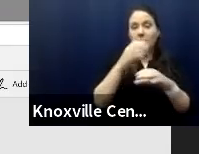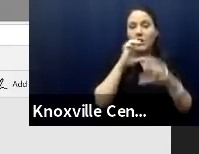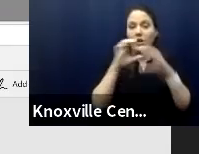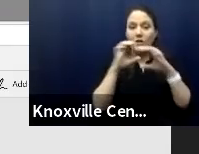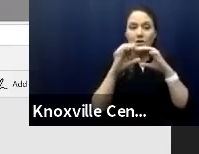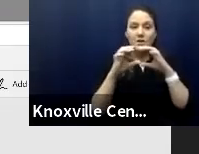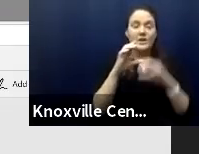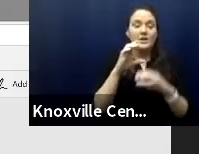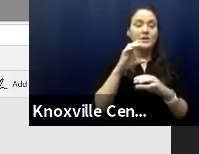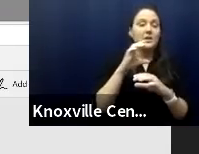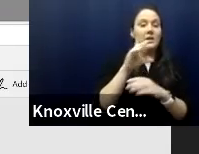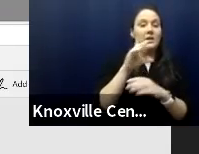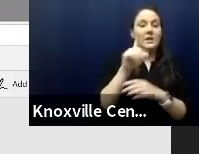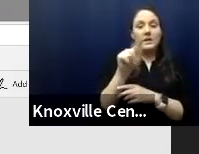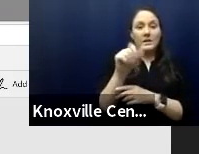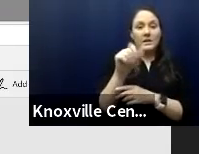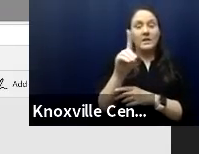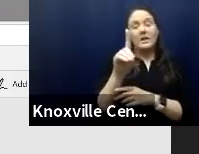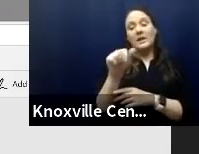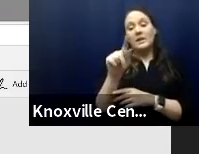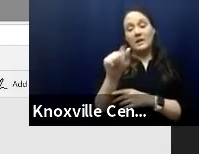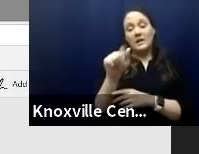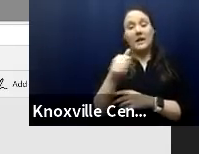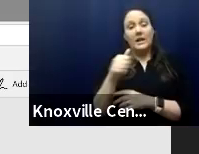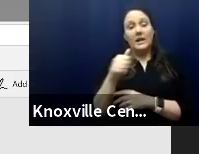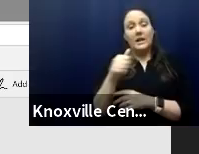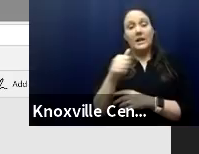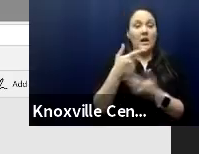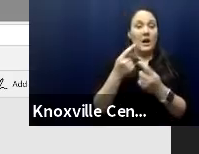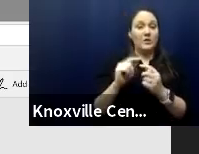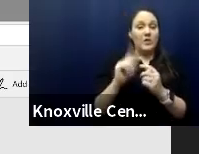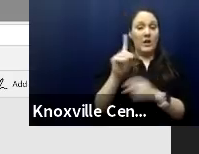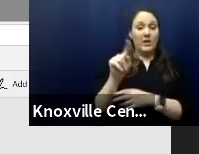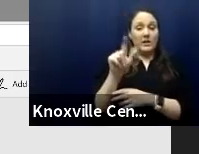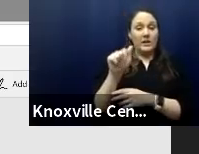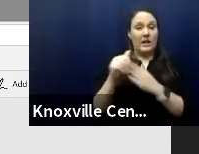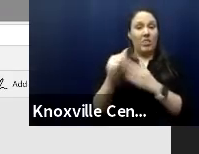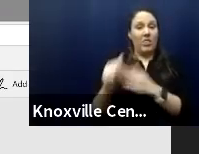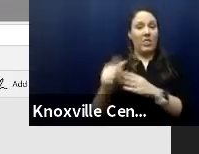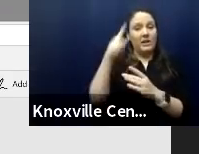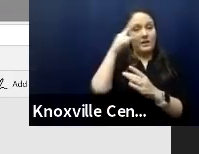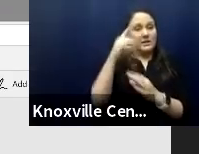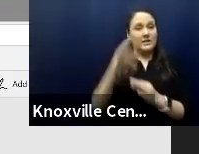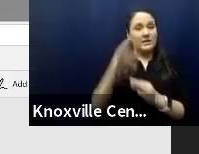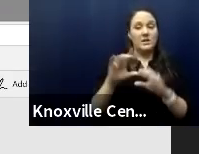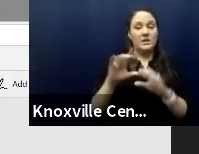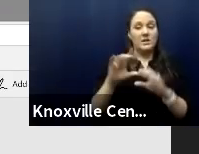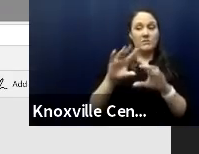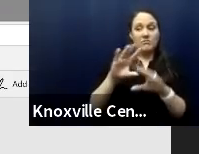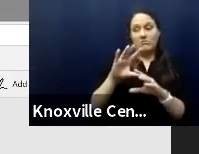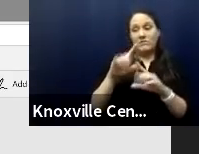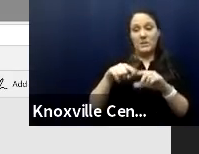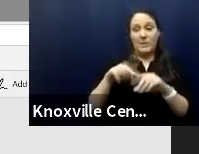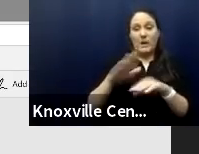make data-driven decisions, and I frame it in those 5 core actions. And so to me,